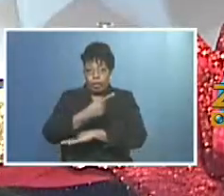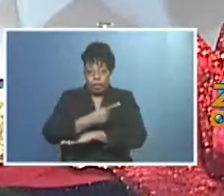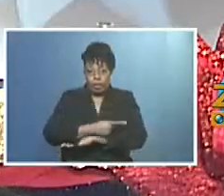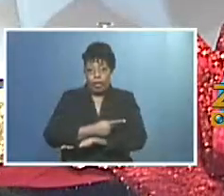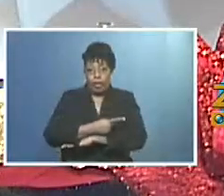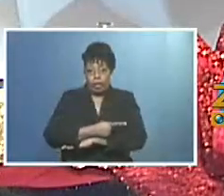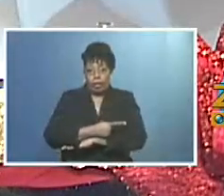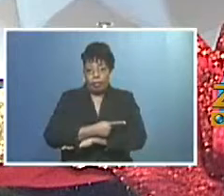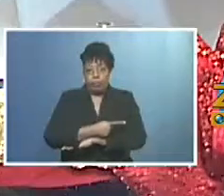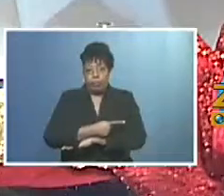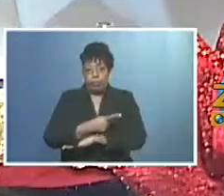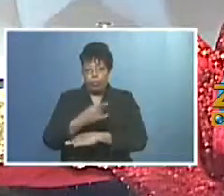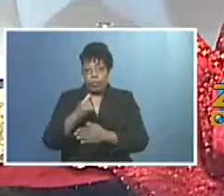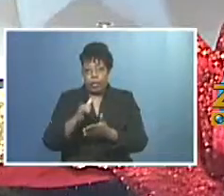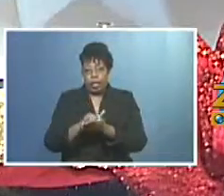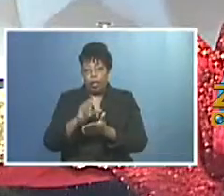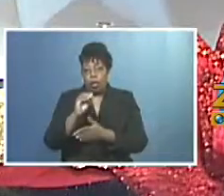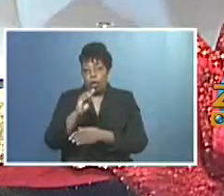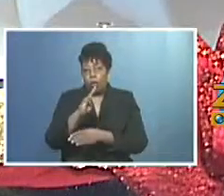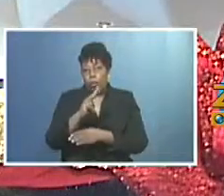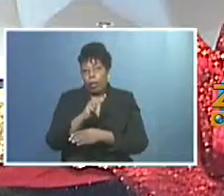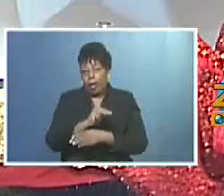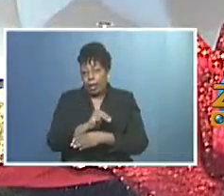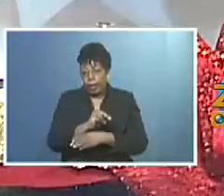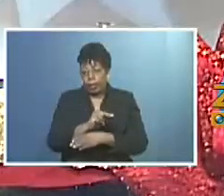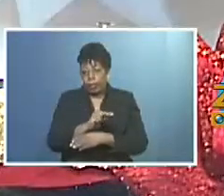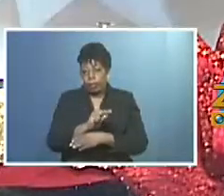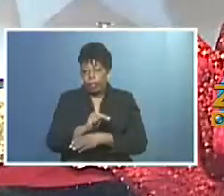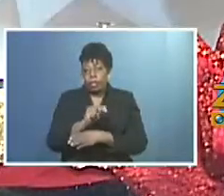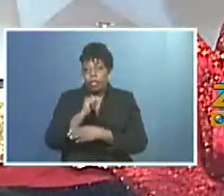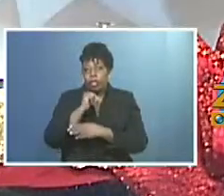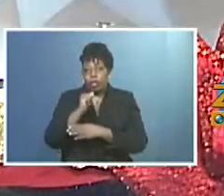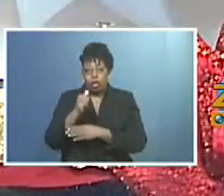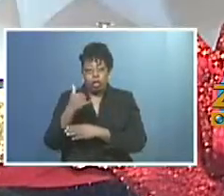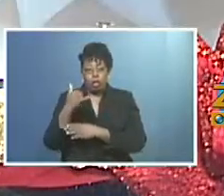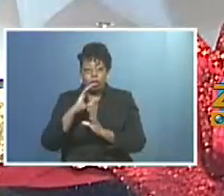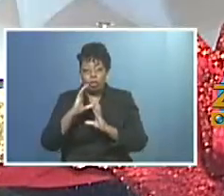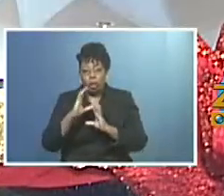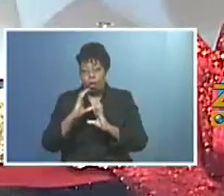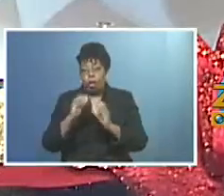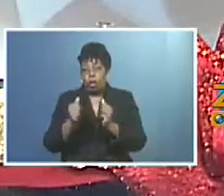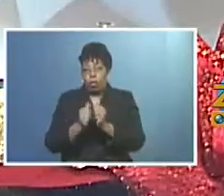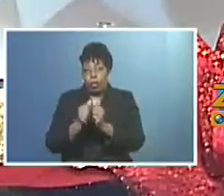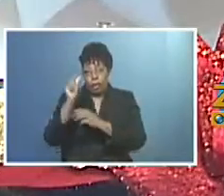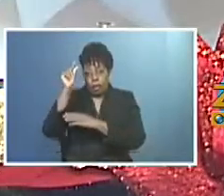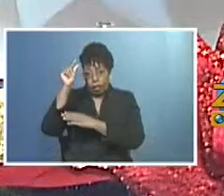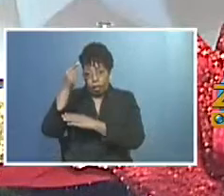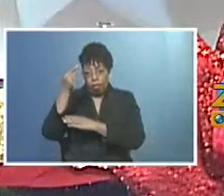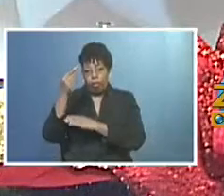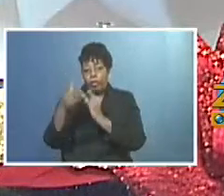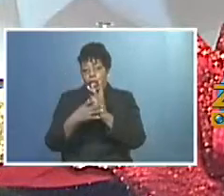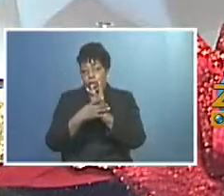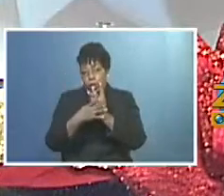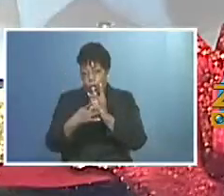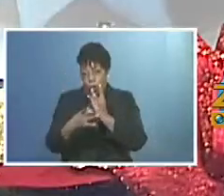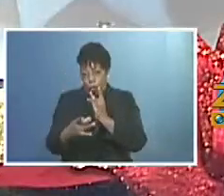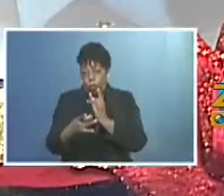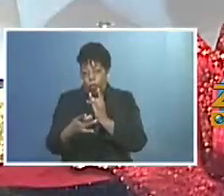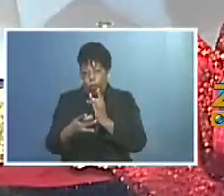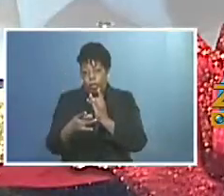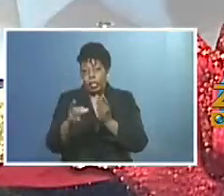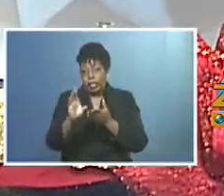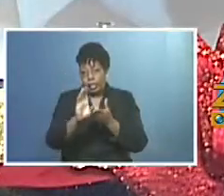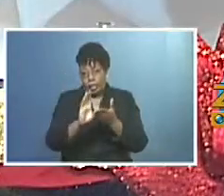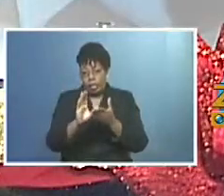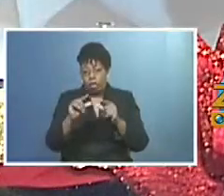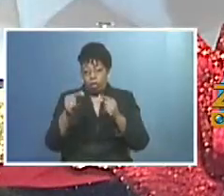principals of the controversial O-Ban deal have not contacted the government about the future of the proposed oil refinery and storage facility on